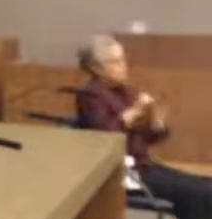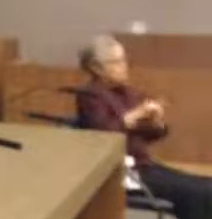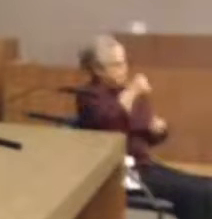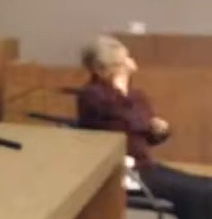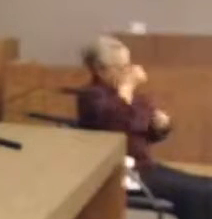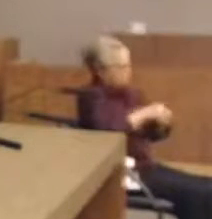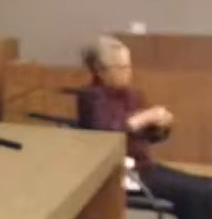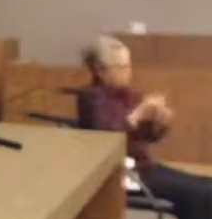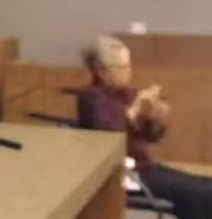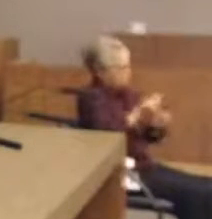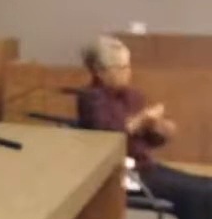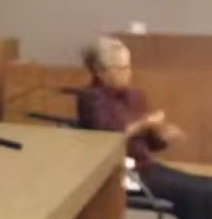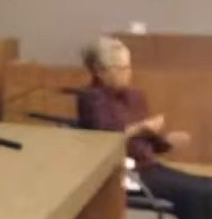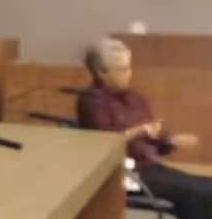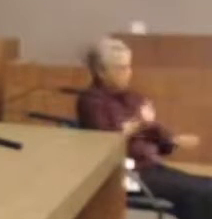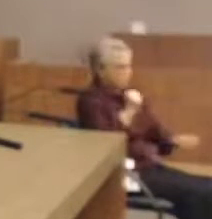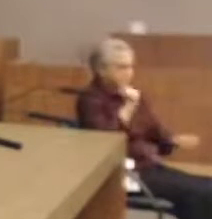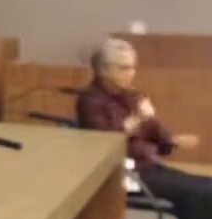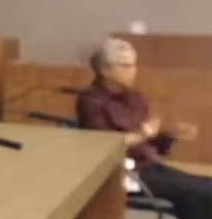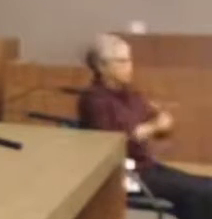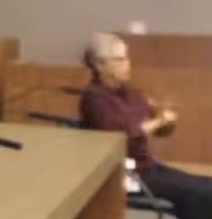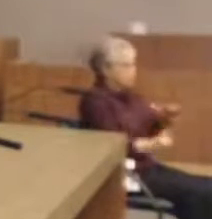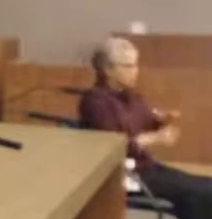again, that HPA axis over again.